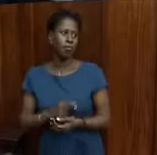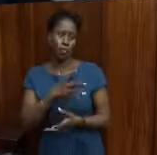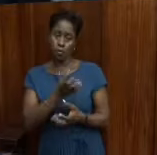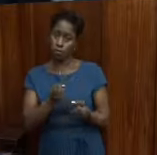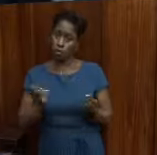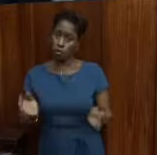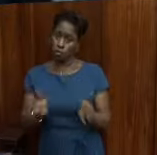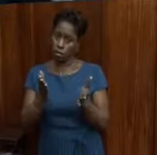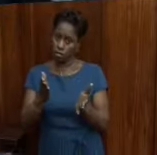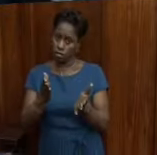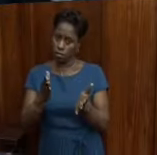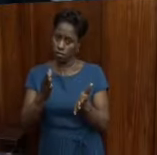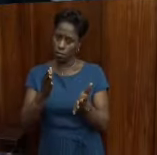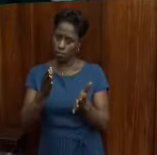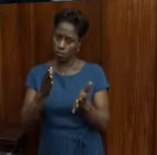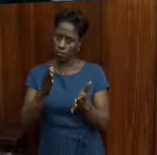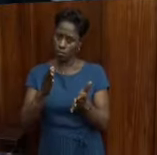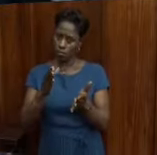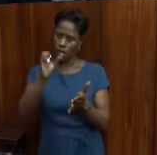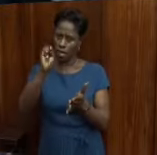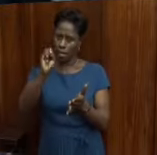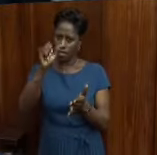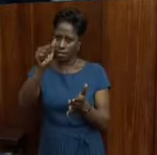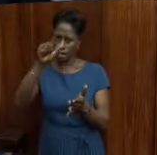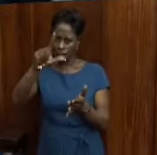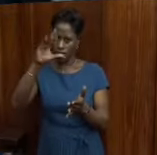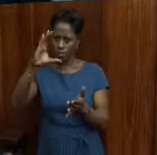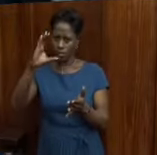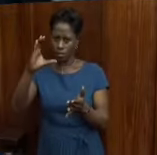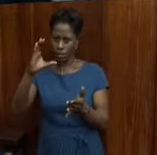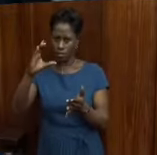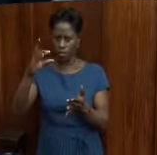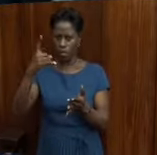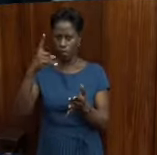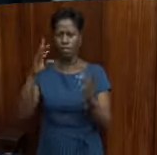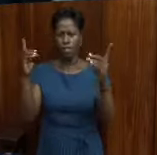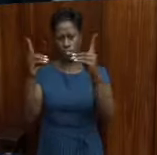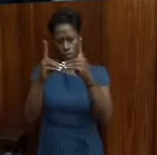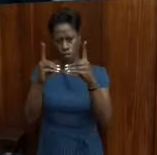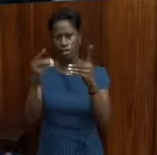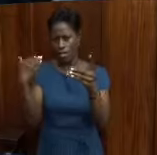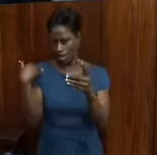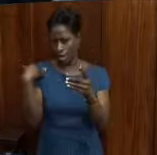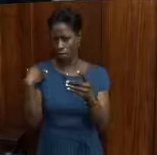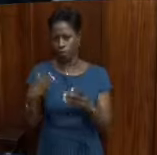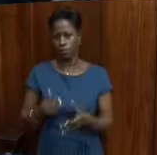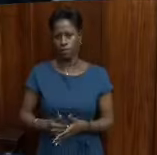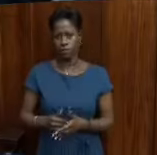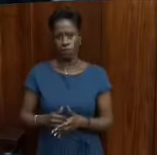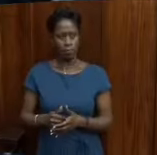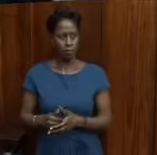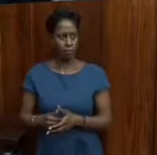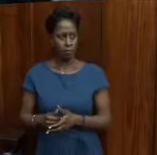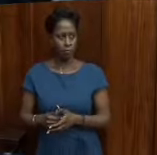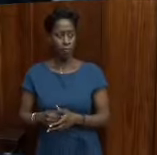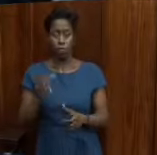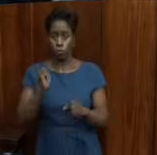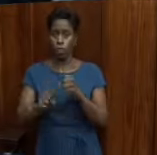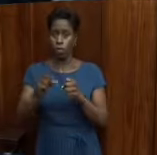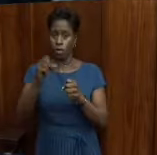St. Louis Community College to expand its degree offerings and to consider the viability of converting it into a fully